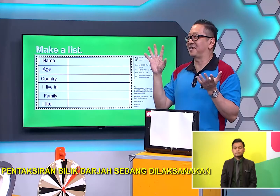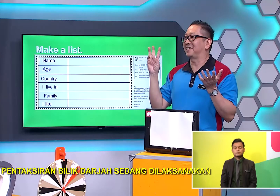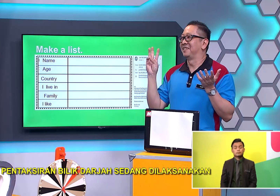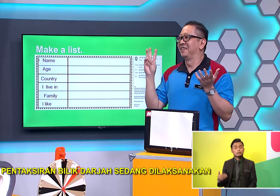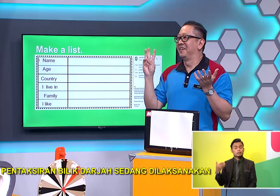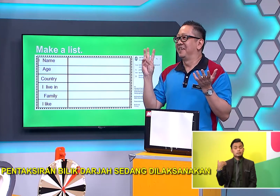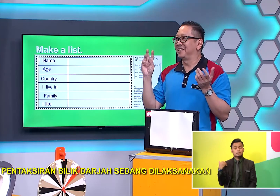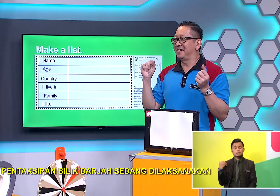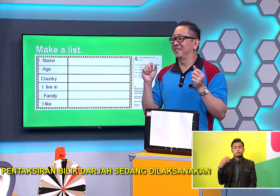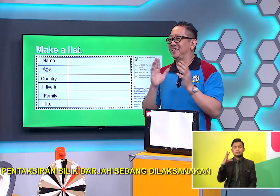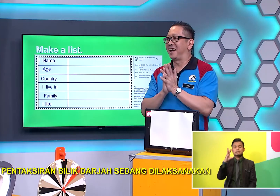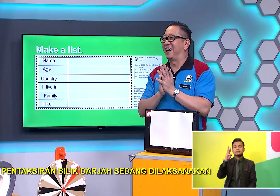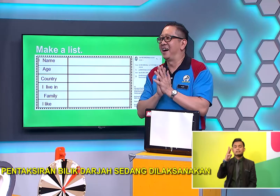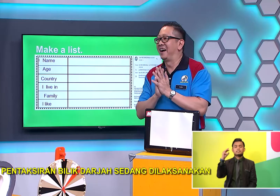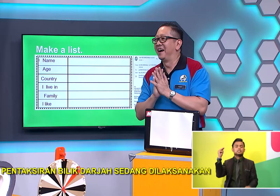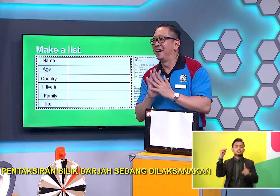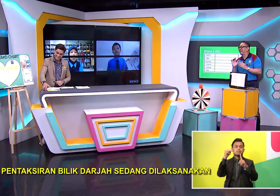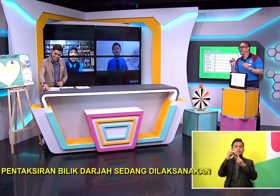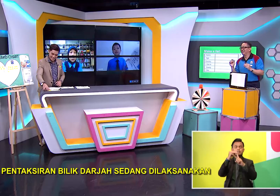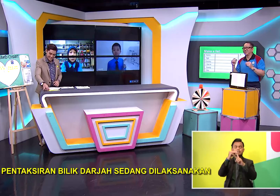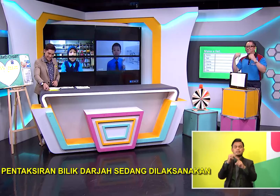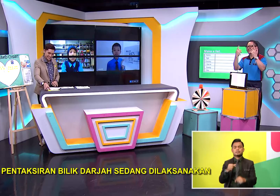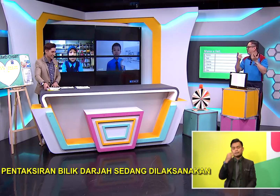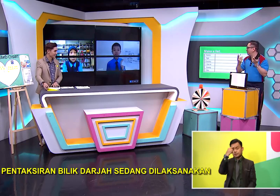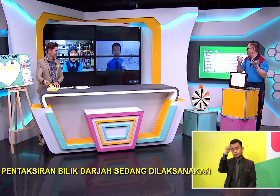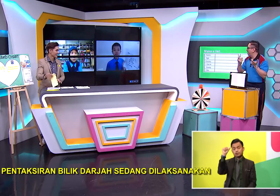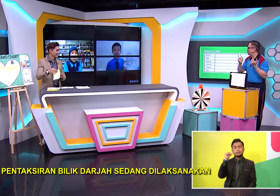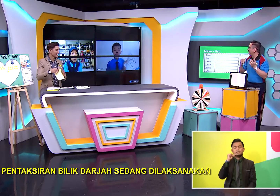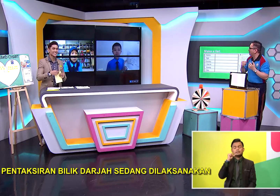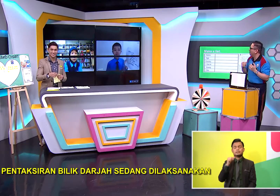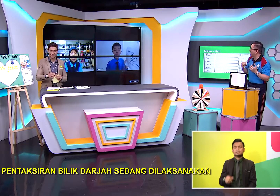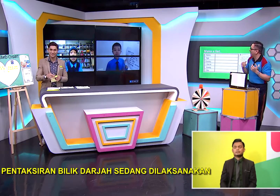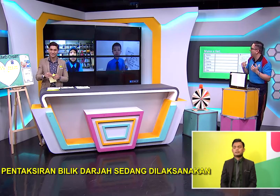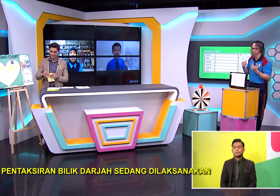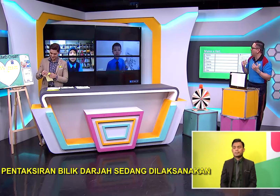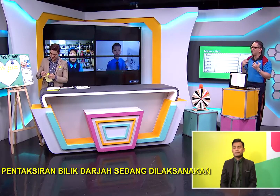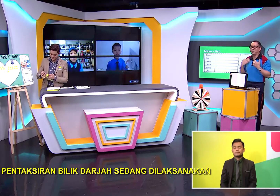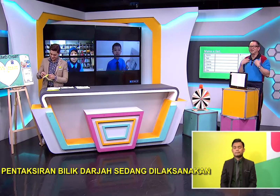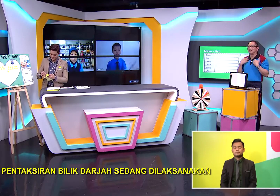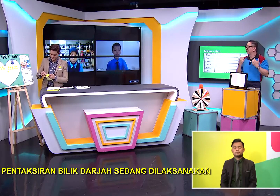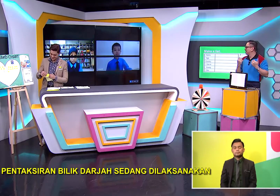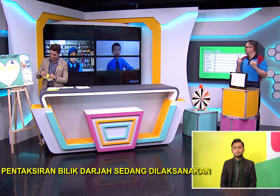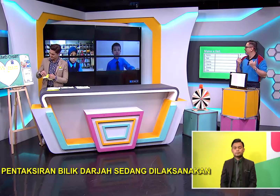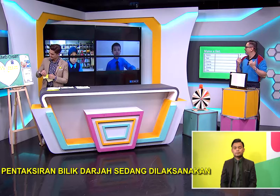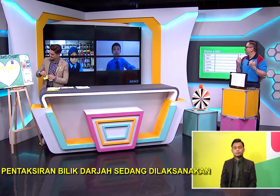1, 2, 3, 4, 5, 6. 6 stars. Okay, let's proceed with Bing Bing. Okay, Bing Bing, can you read for me?